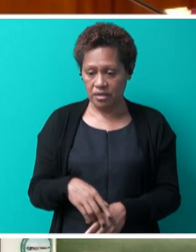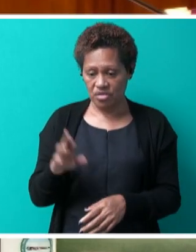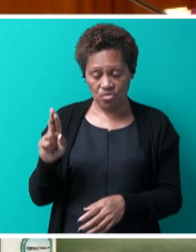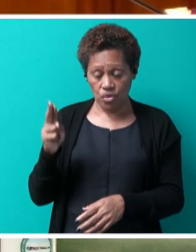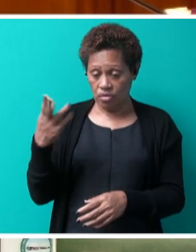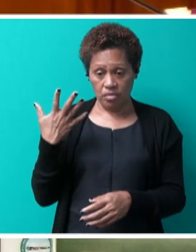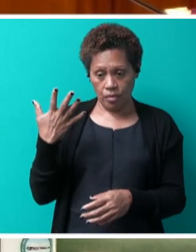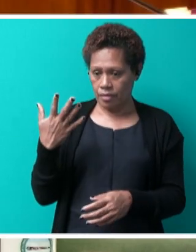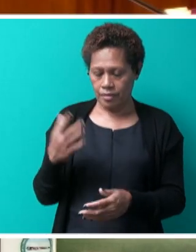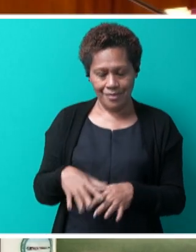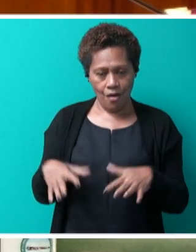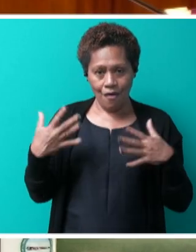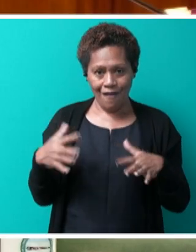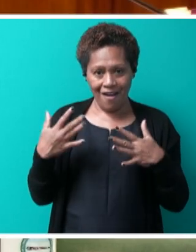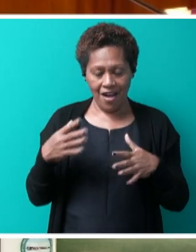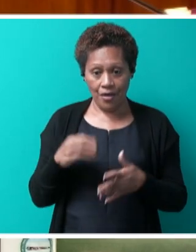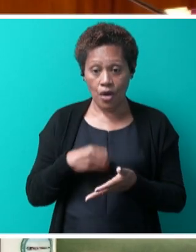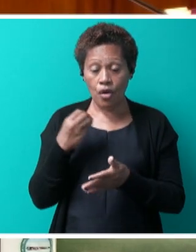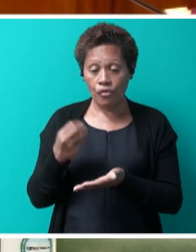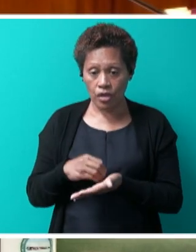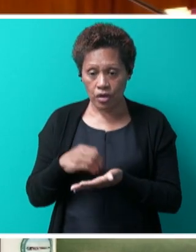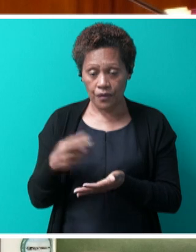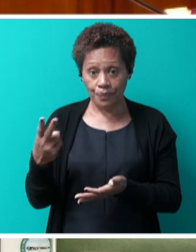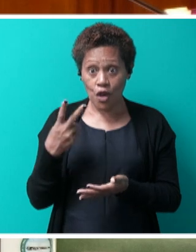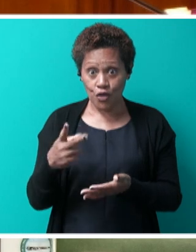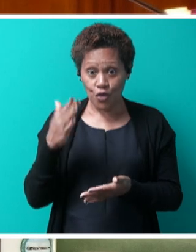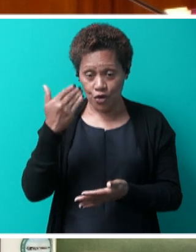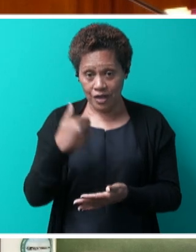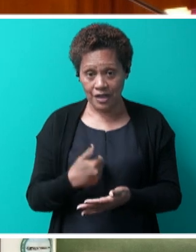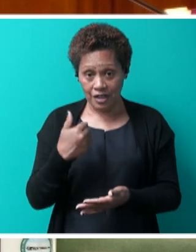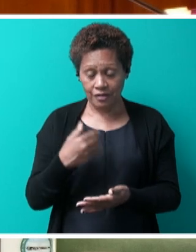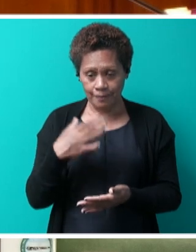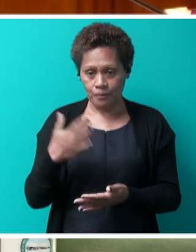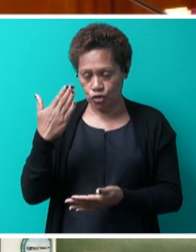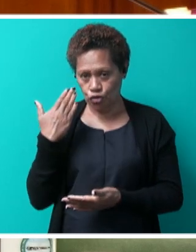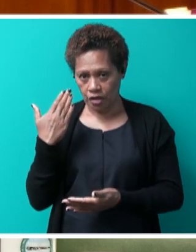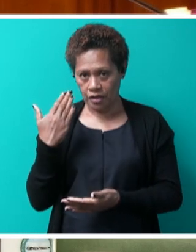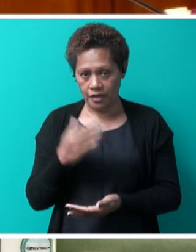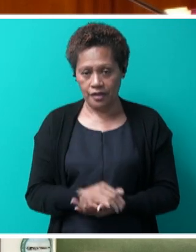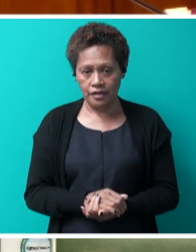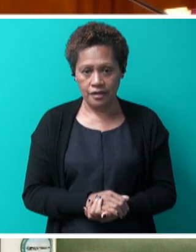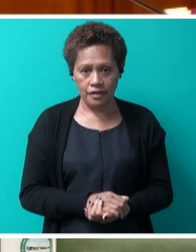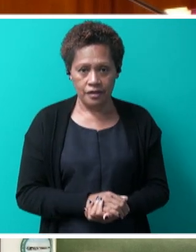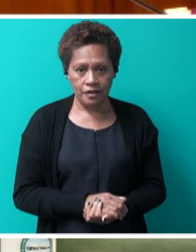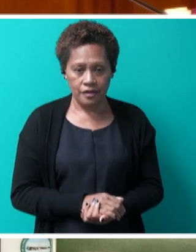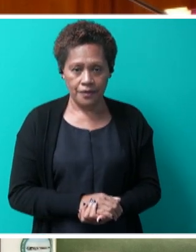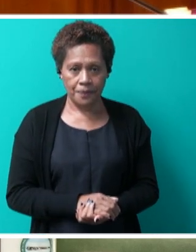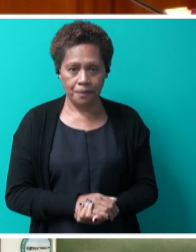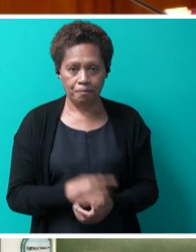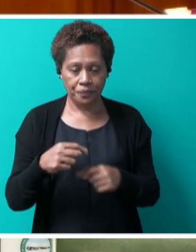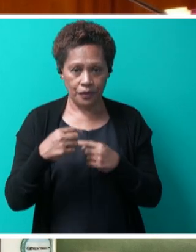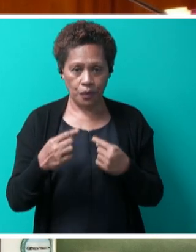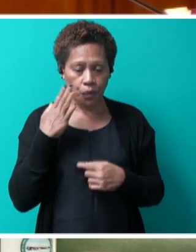overwhelming that our officers had to serve late into night and eventually cut services short. While we are considering